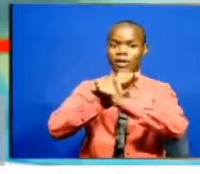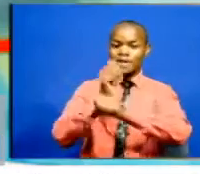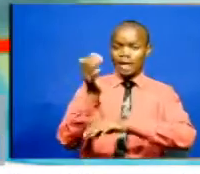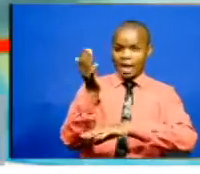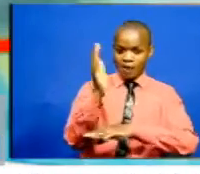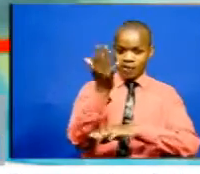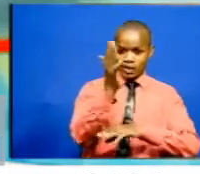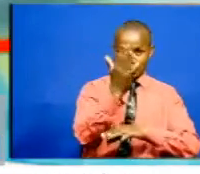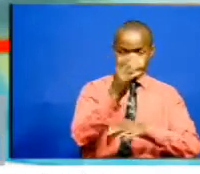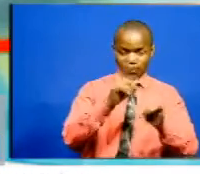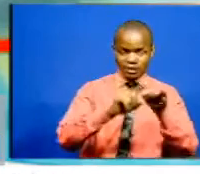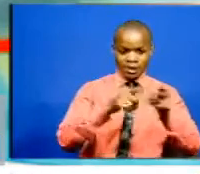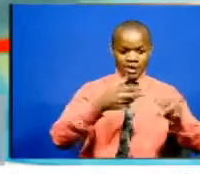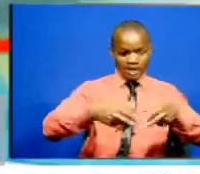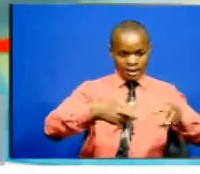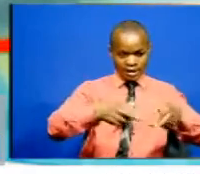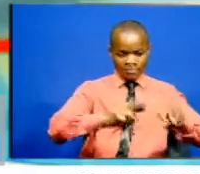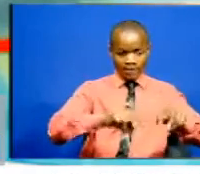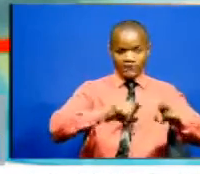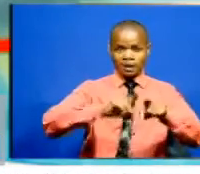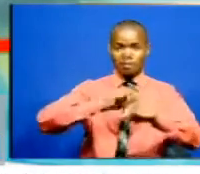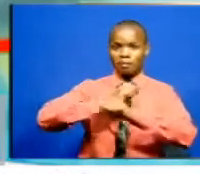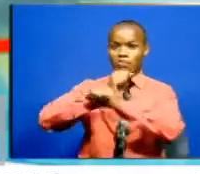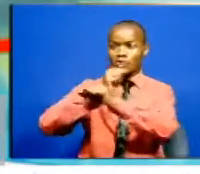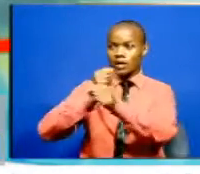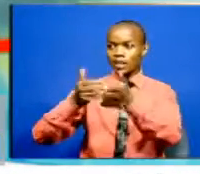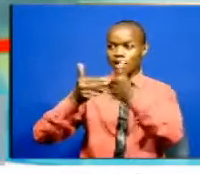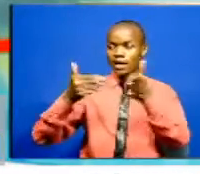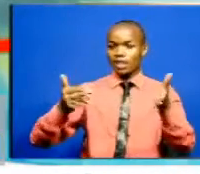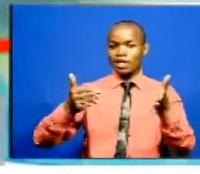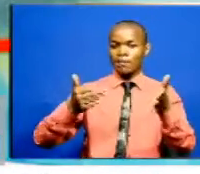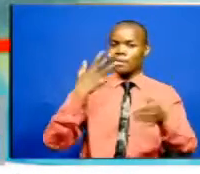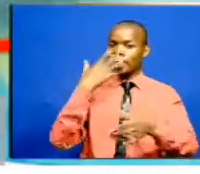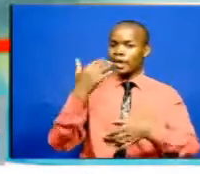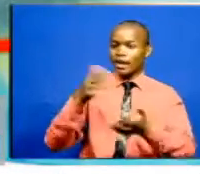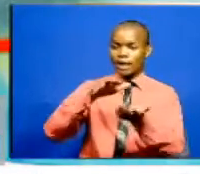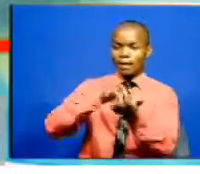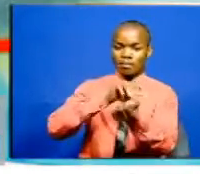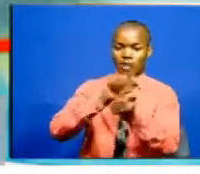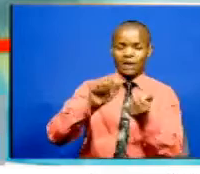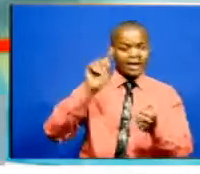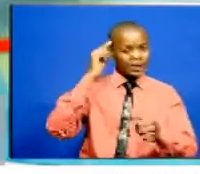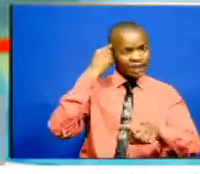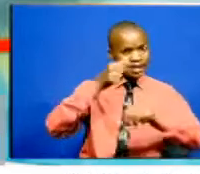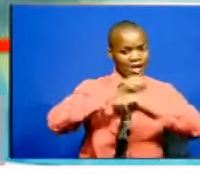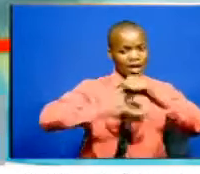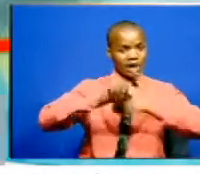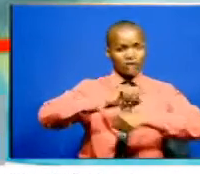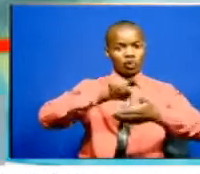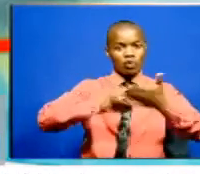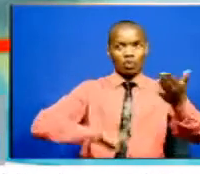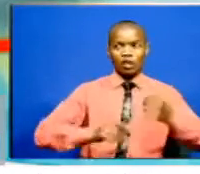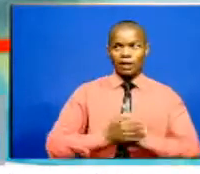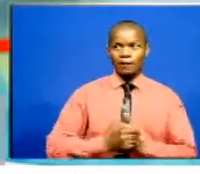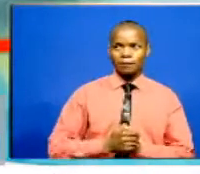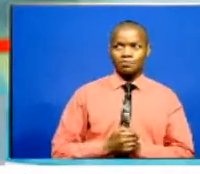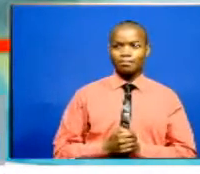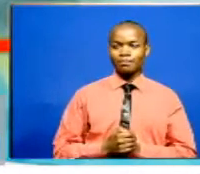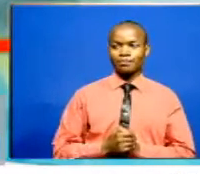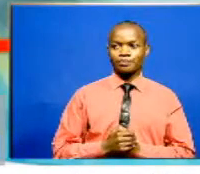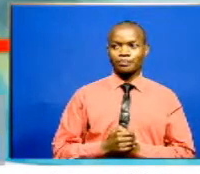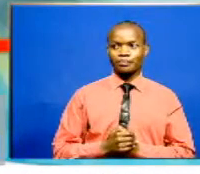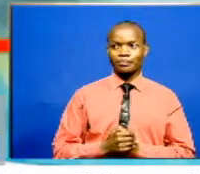trees, rivers, and safeguard against air pollution? What do you think should be done? Of course, I've seen